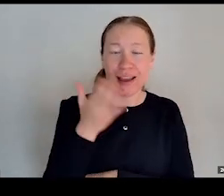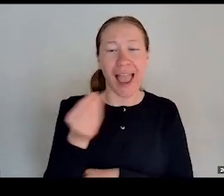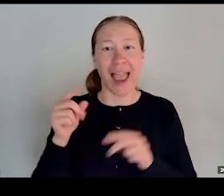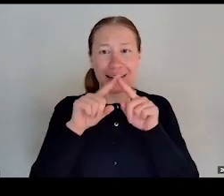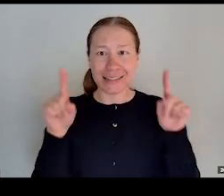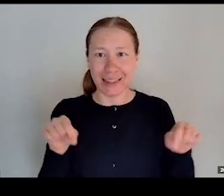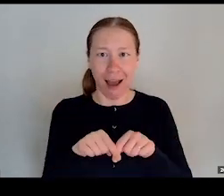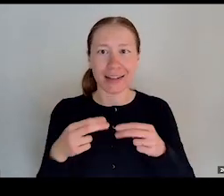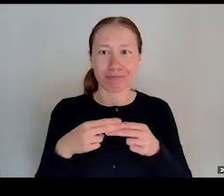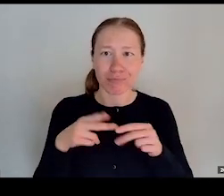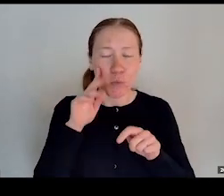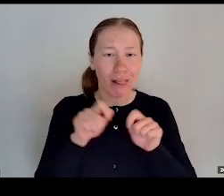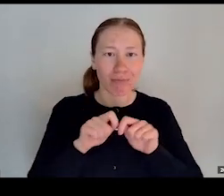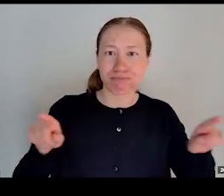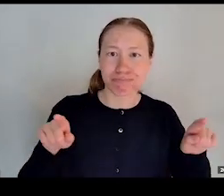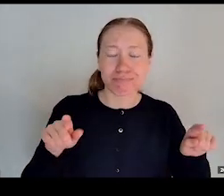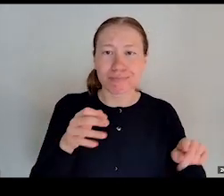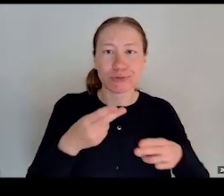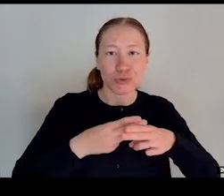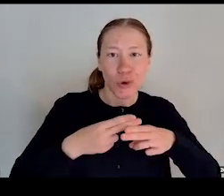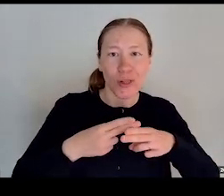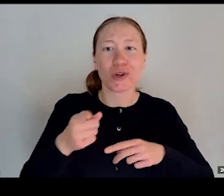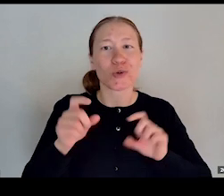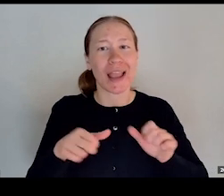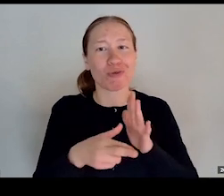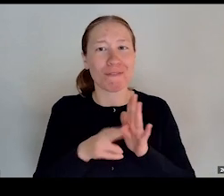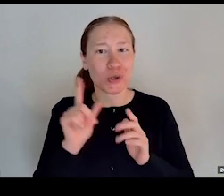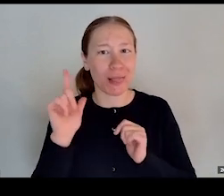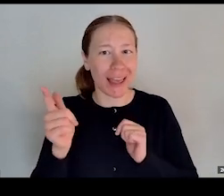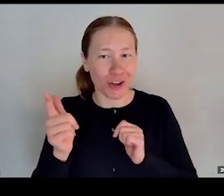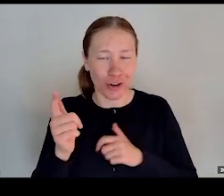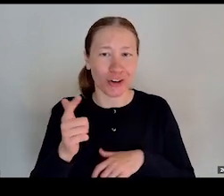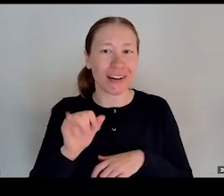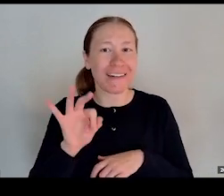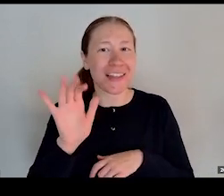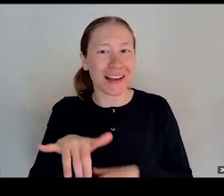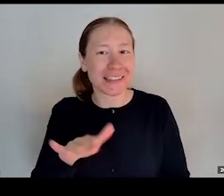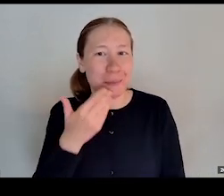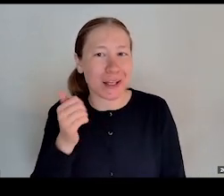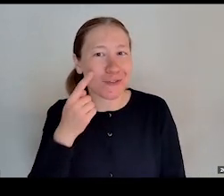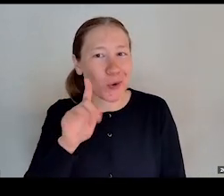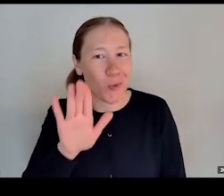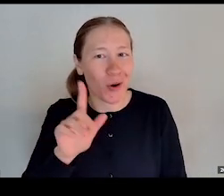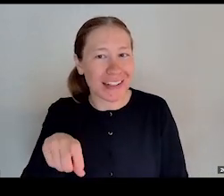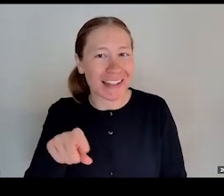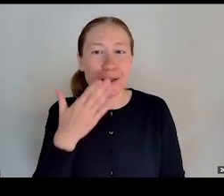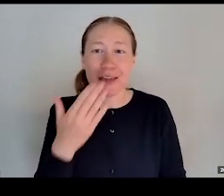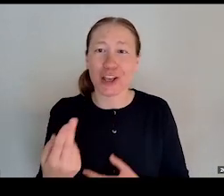following so that you have the opportunity to review this at a later time if that is best for your needs. But thank you for coming and attending part